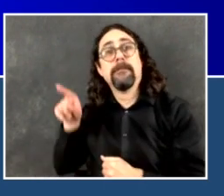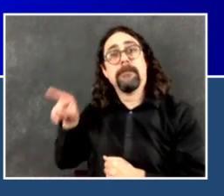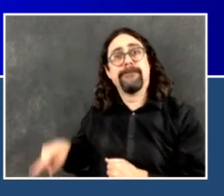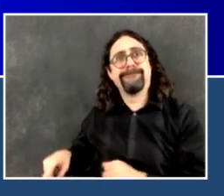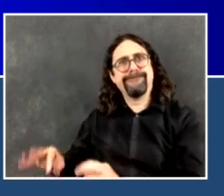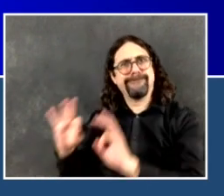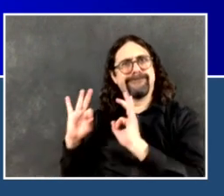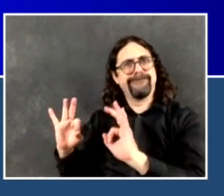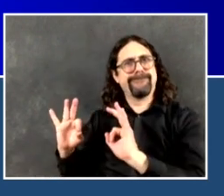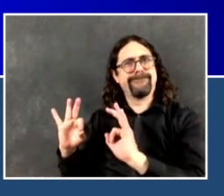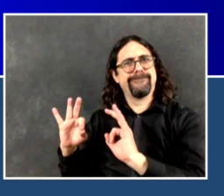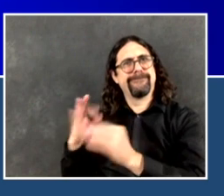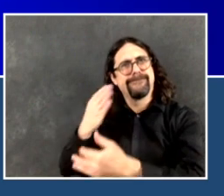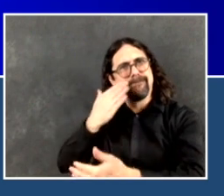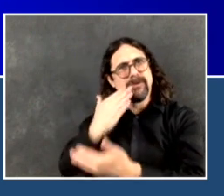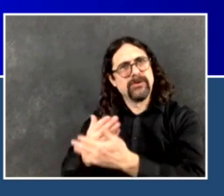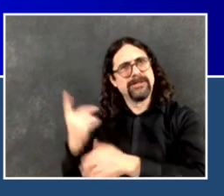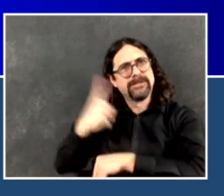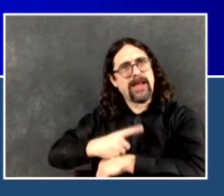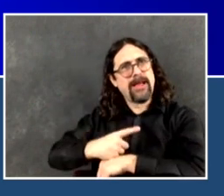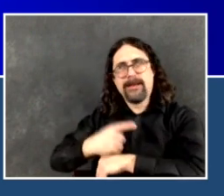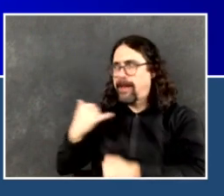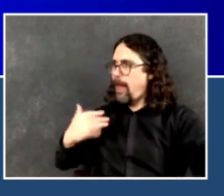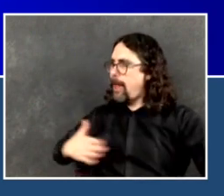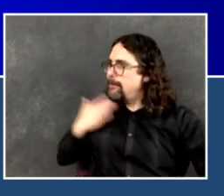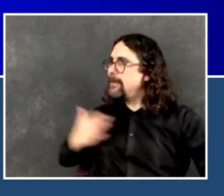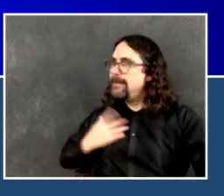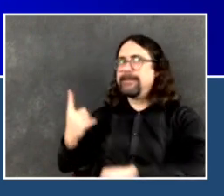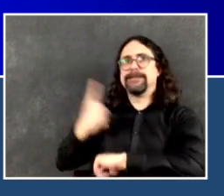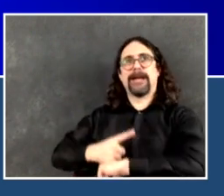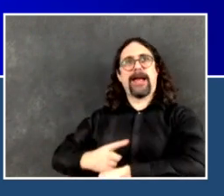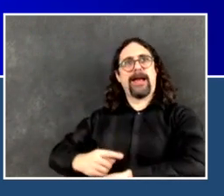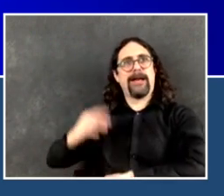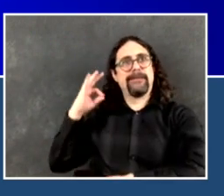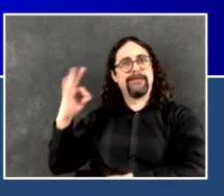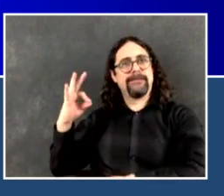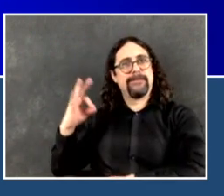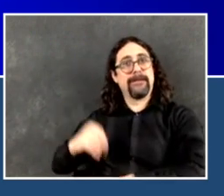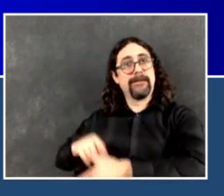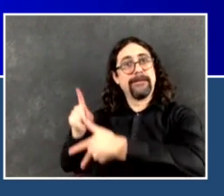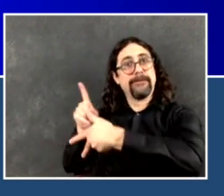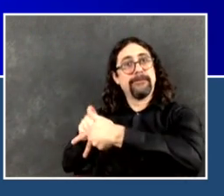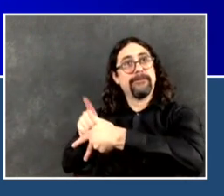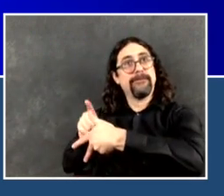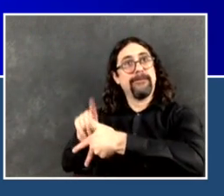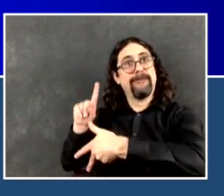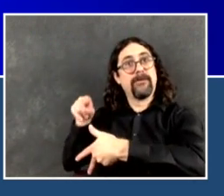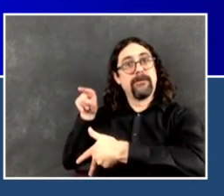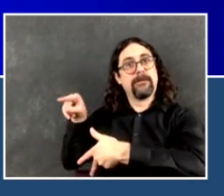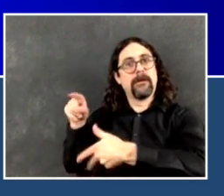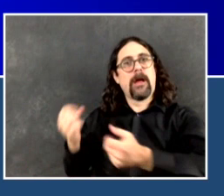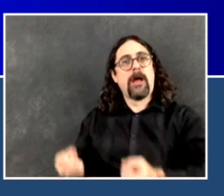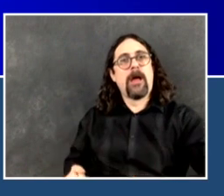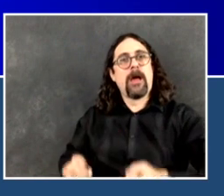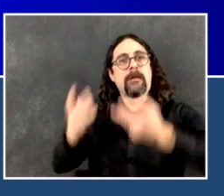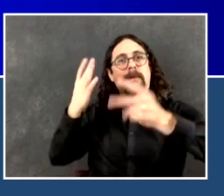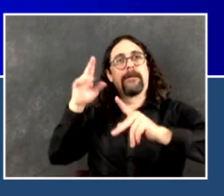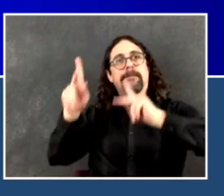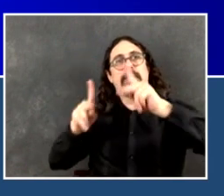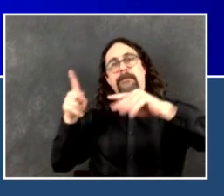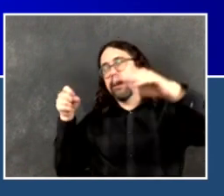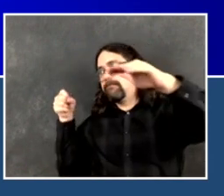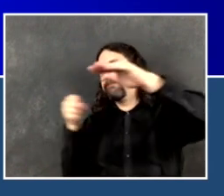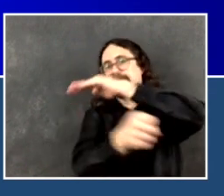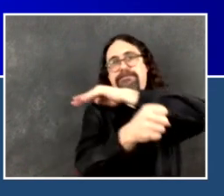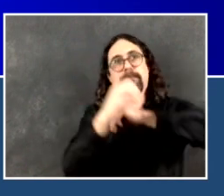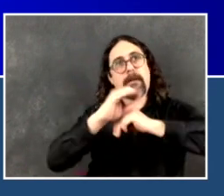this. Now, the first indicator is unchanged, and I want to see it go down, but still, it's not going in the wrong direction. I am a guy who believes the